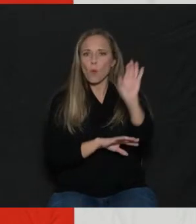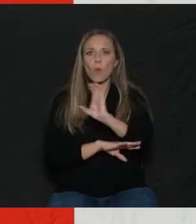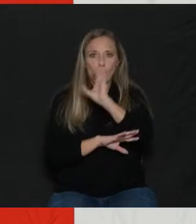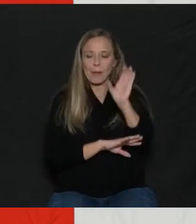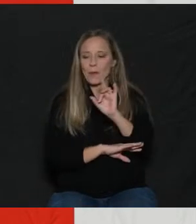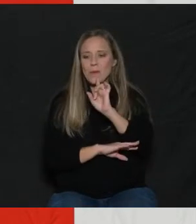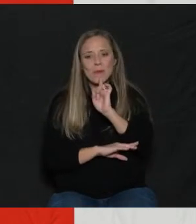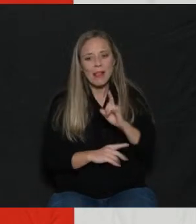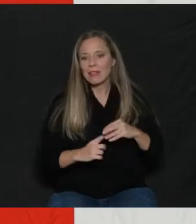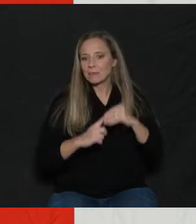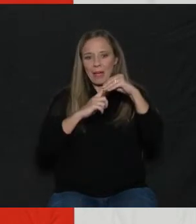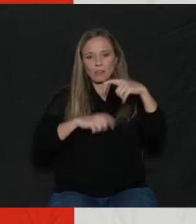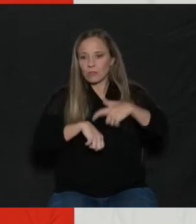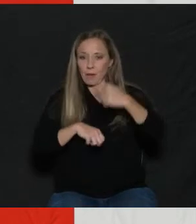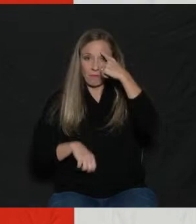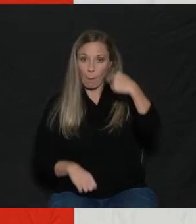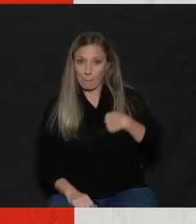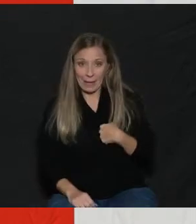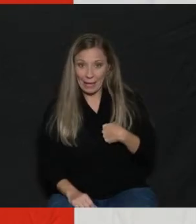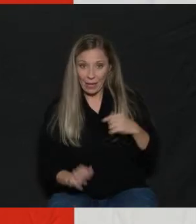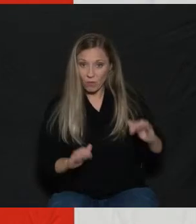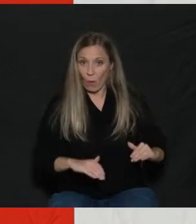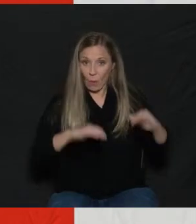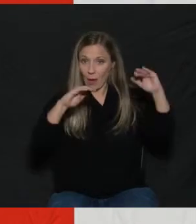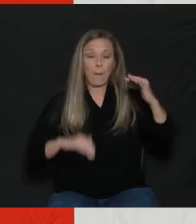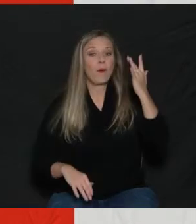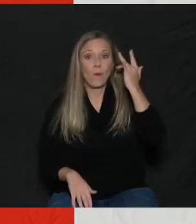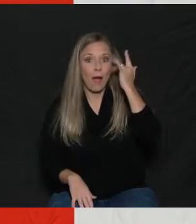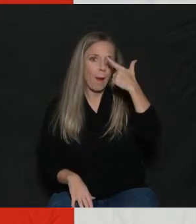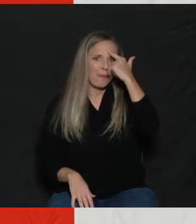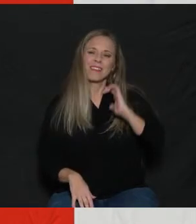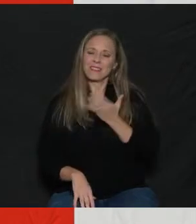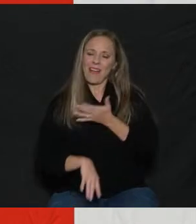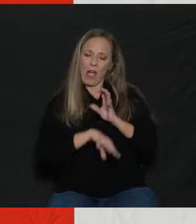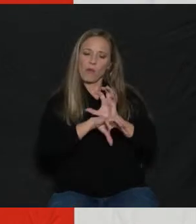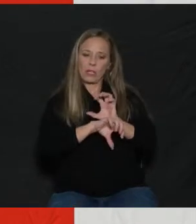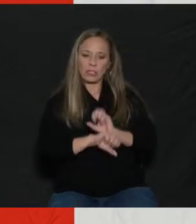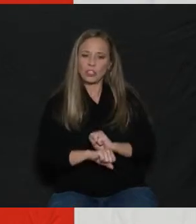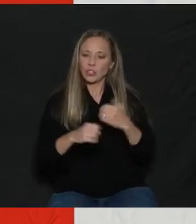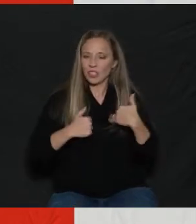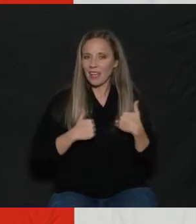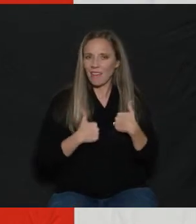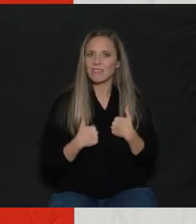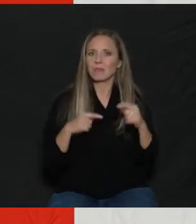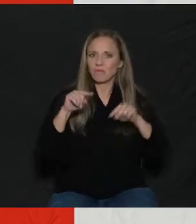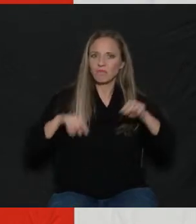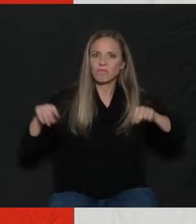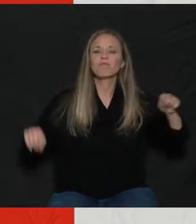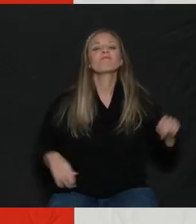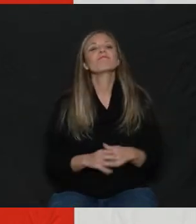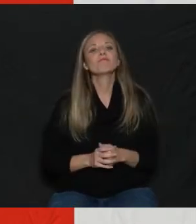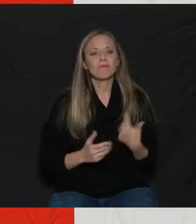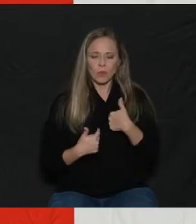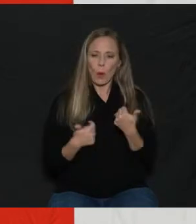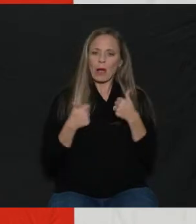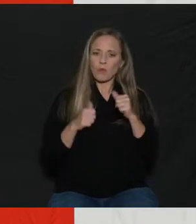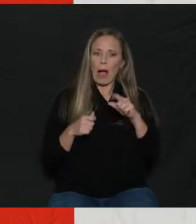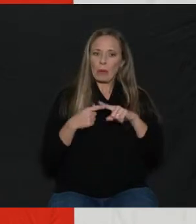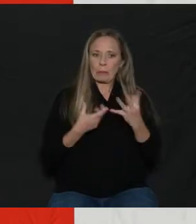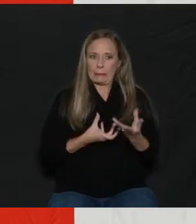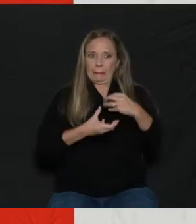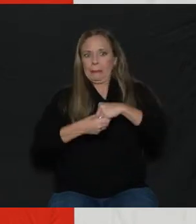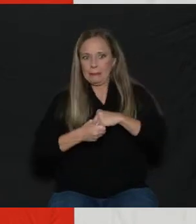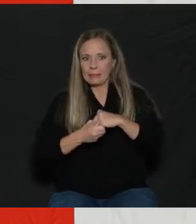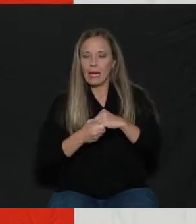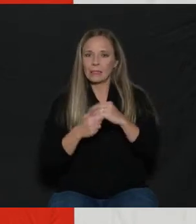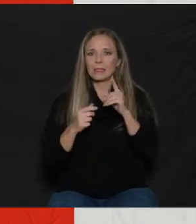special time for me growing up because of all of the traditions that we did. And so I try to carry on as much of those as